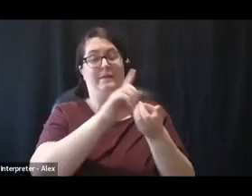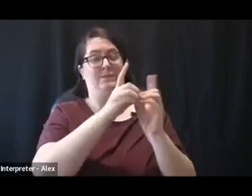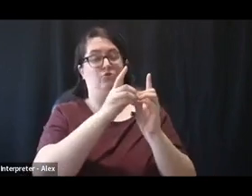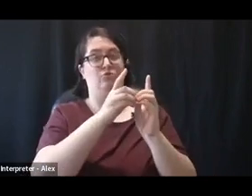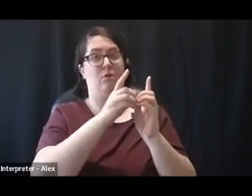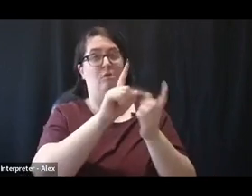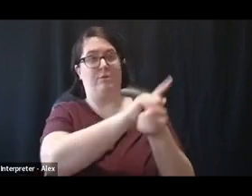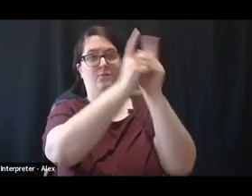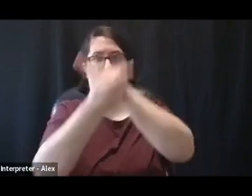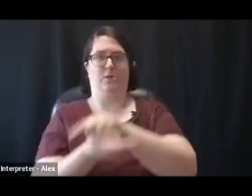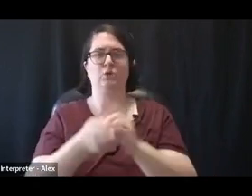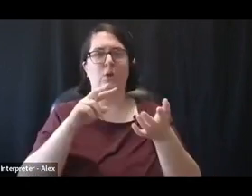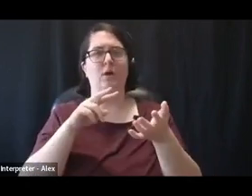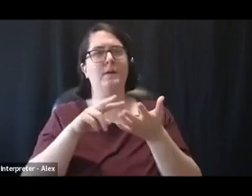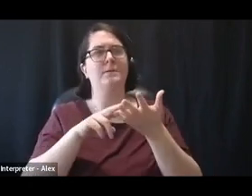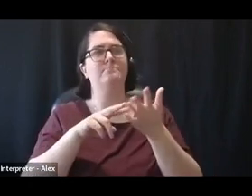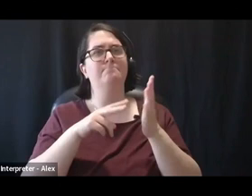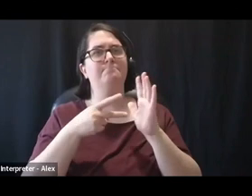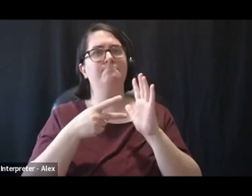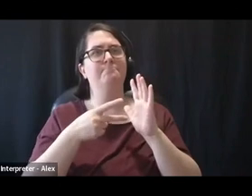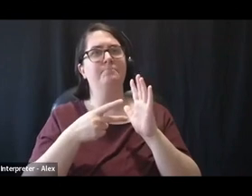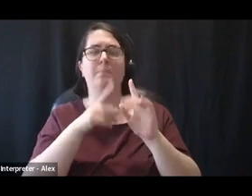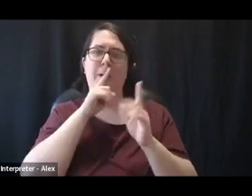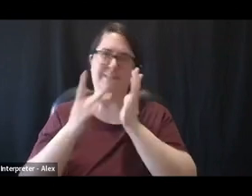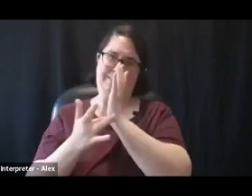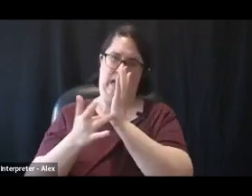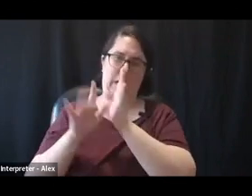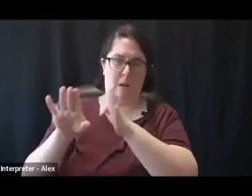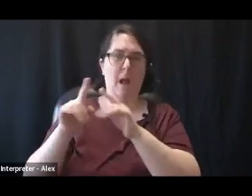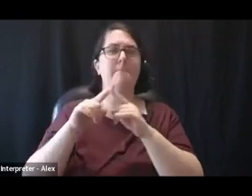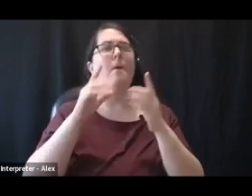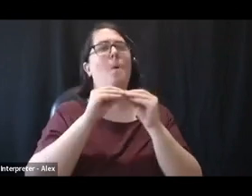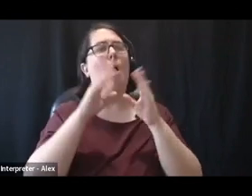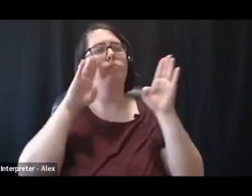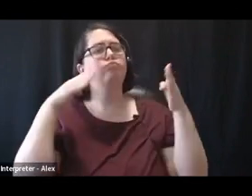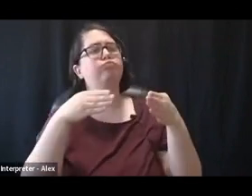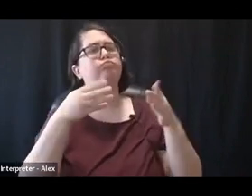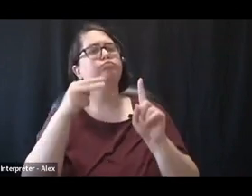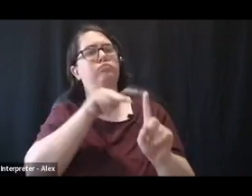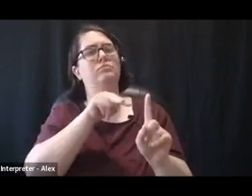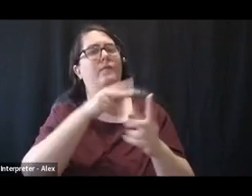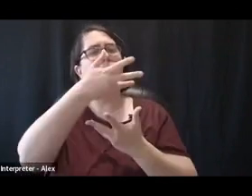transformation from something that is not so tech driven, but to look at it rather from a